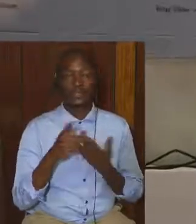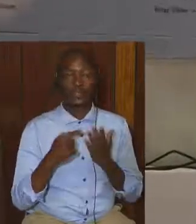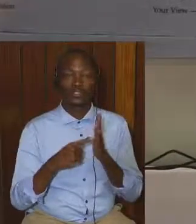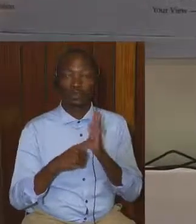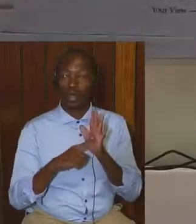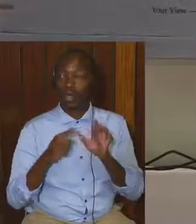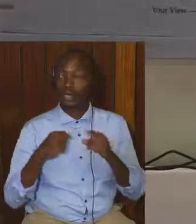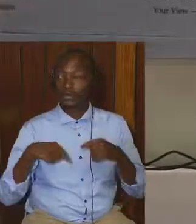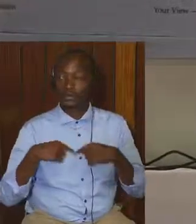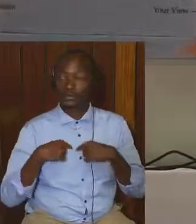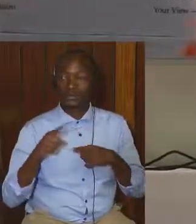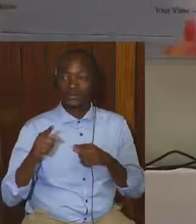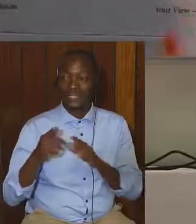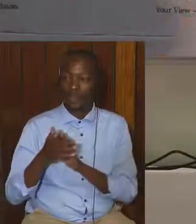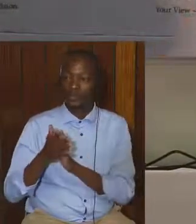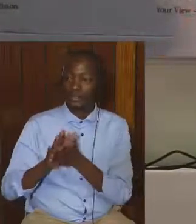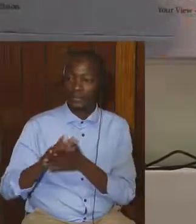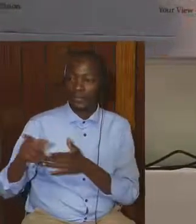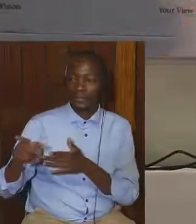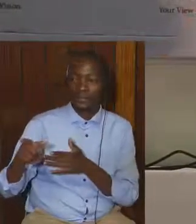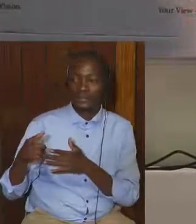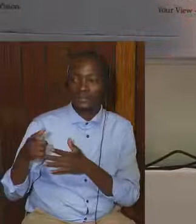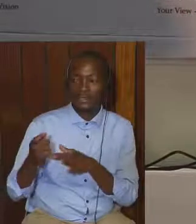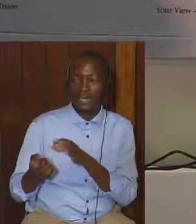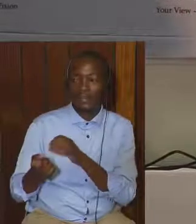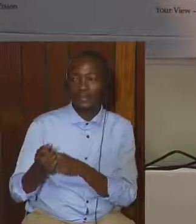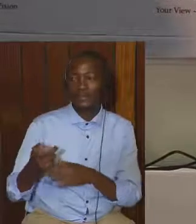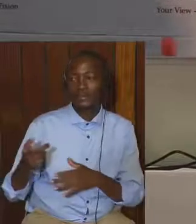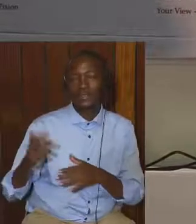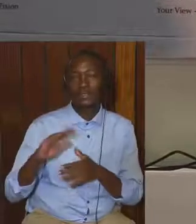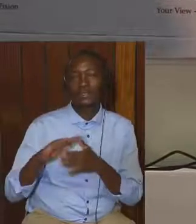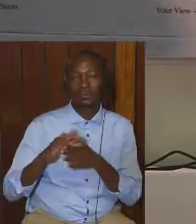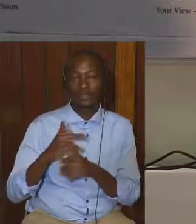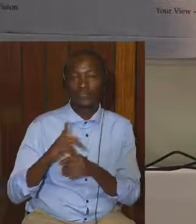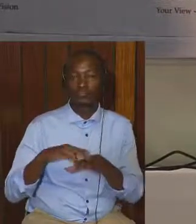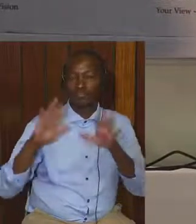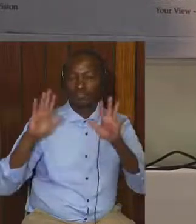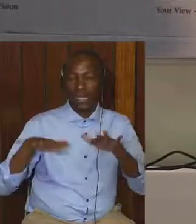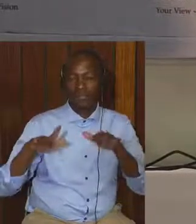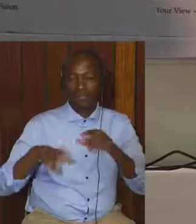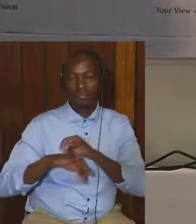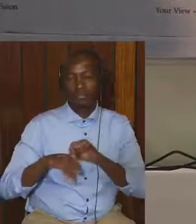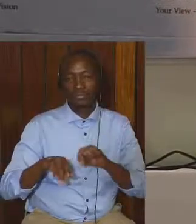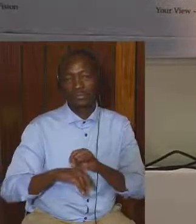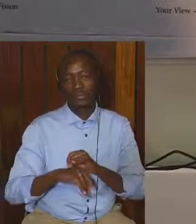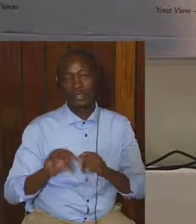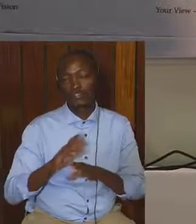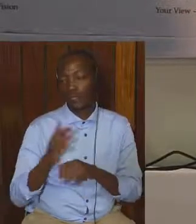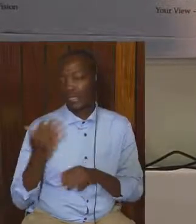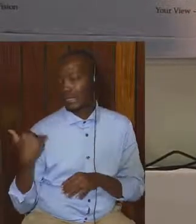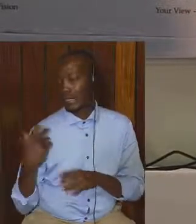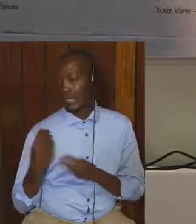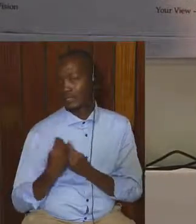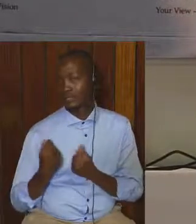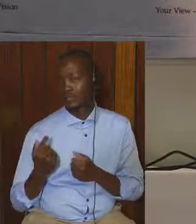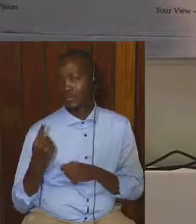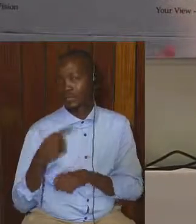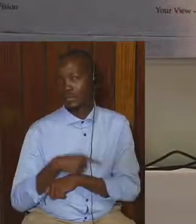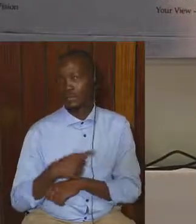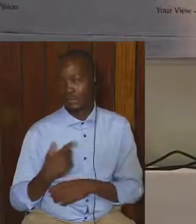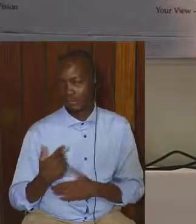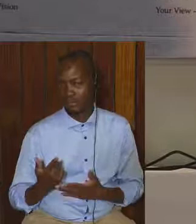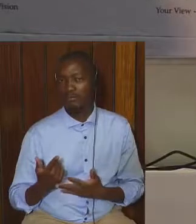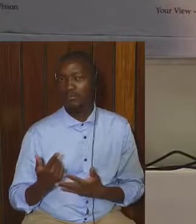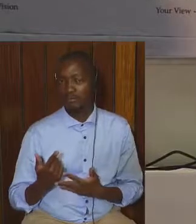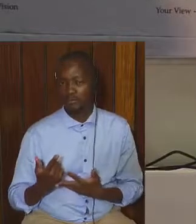showing us how damage had occurred due to the heavy rains. Now, in the last few days, and in